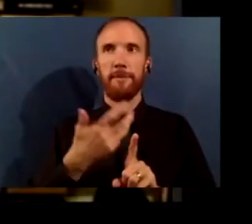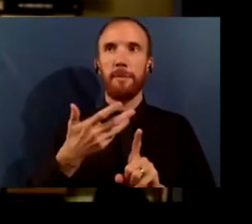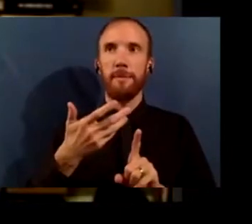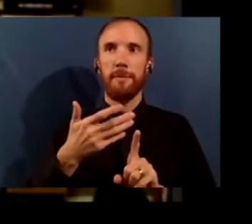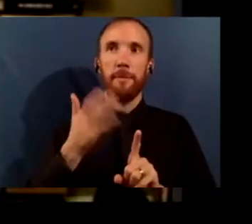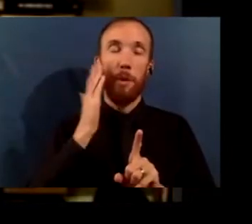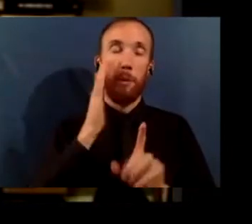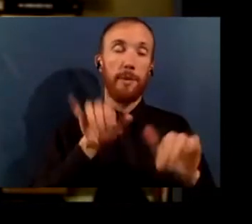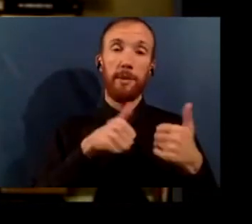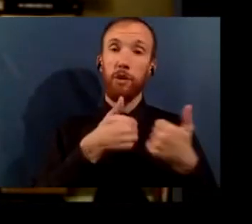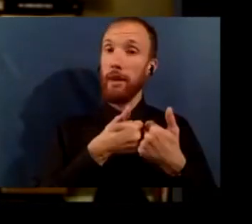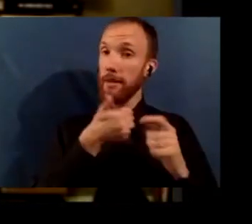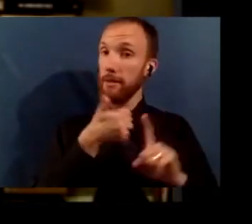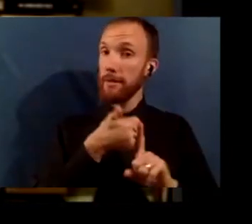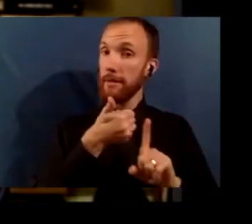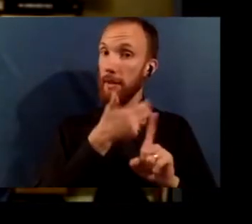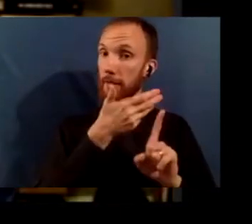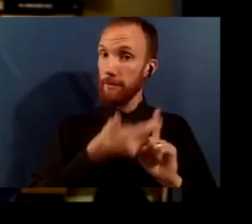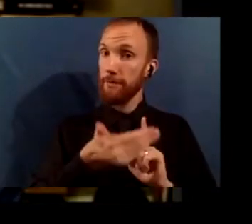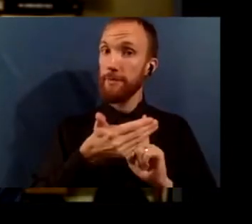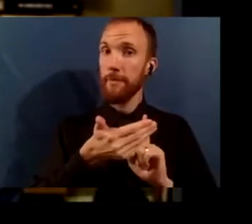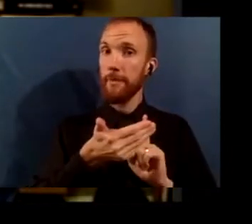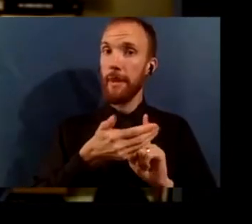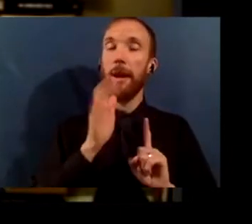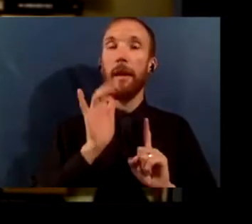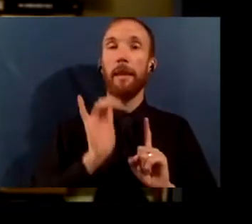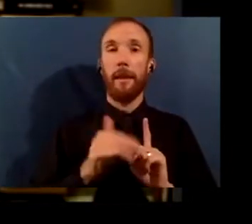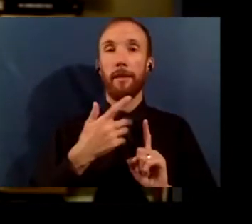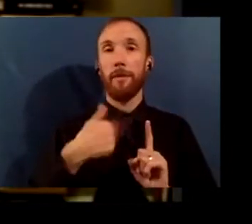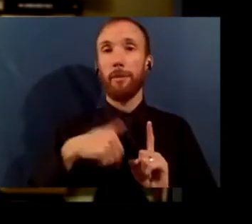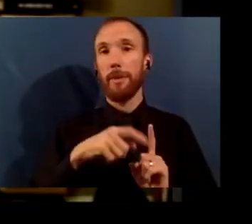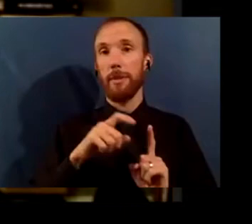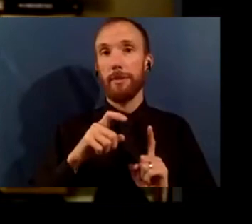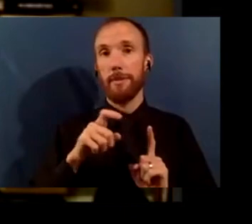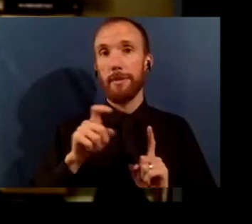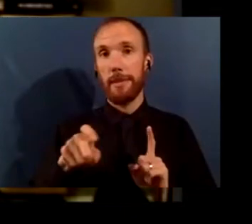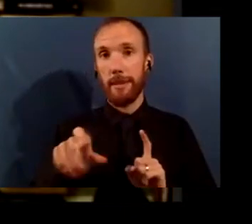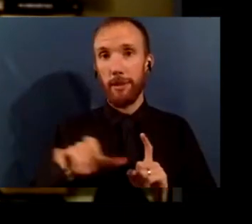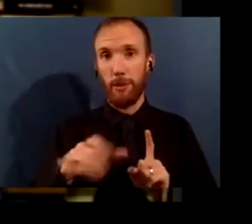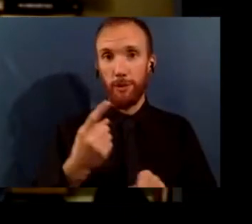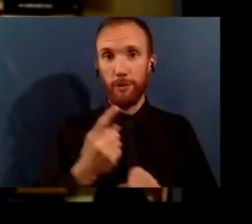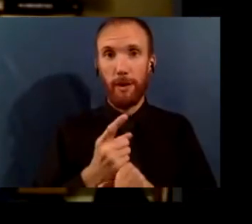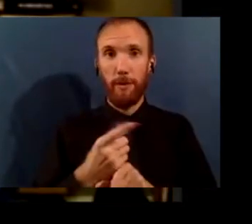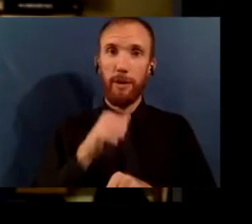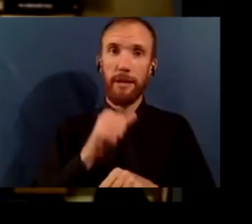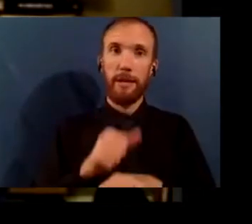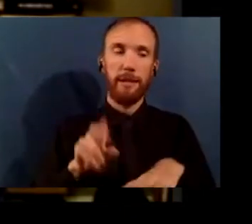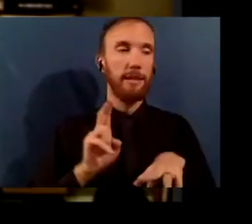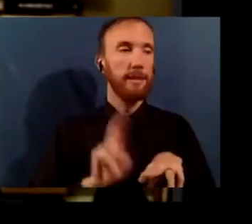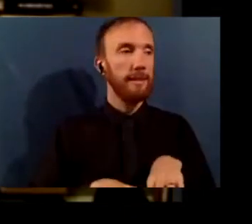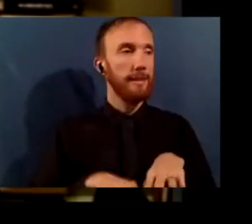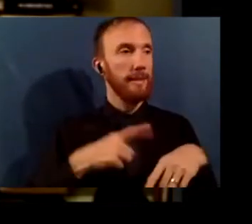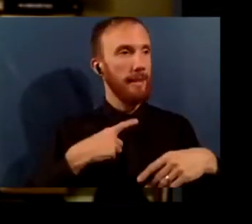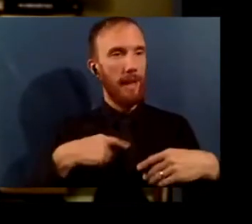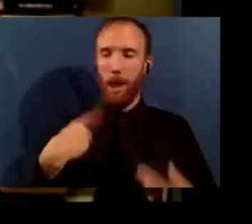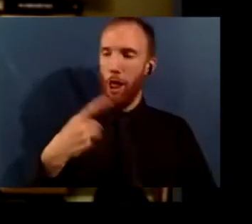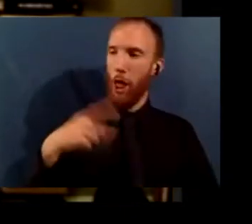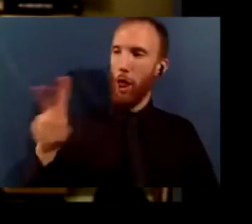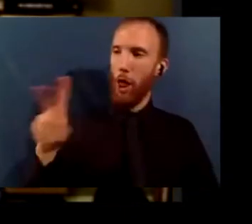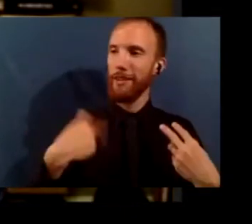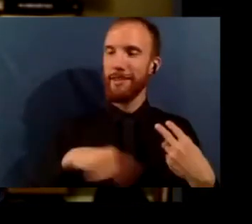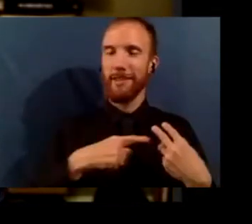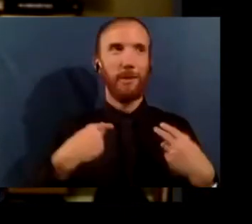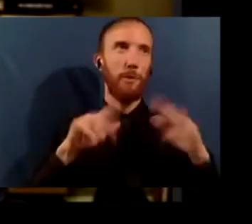challenge itself always. I mean, isn't that what we're supposed to do, Nadine? We don't sit around and say, look, we're doing great. I mean, we're always saying, I think we're